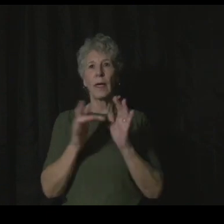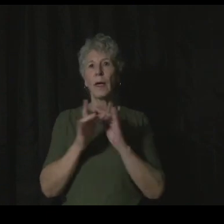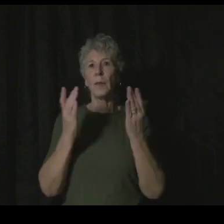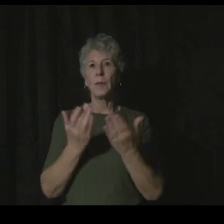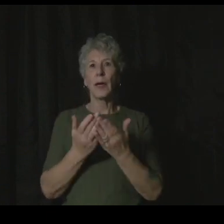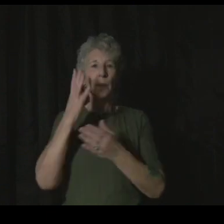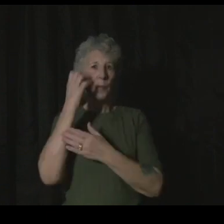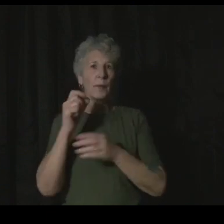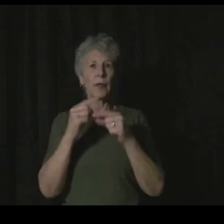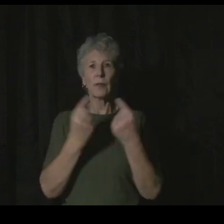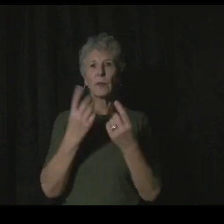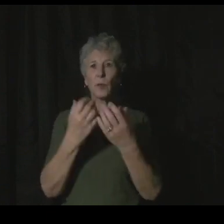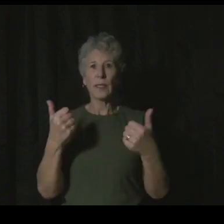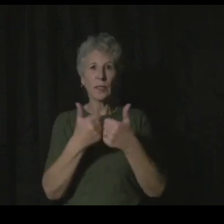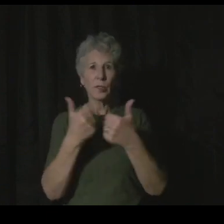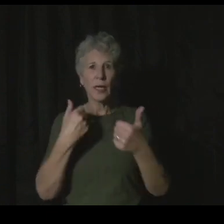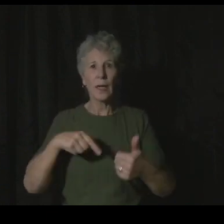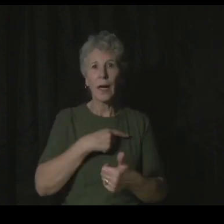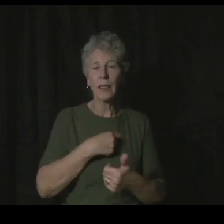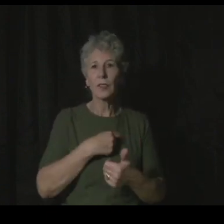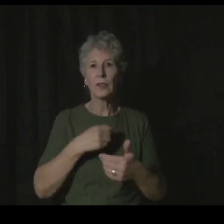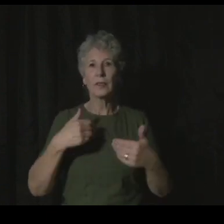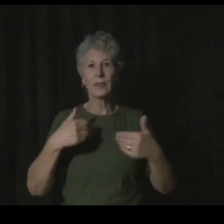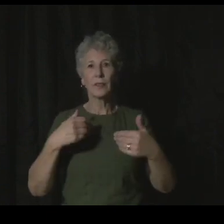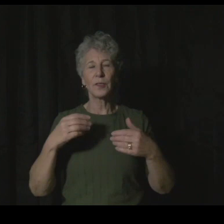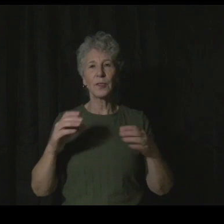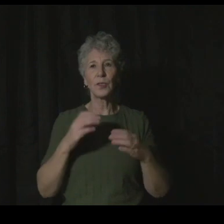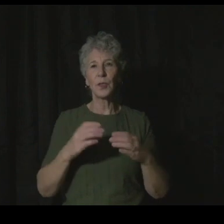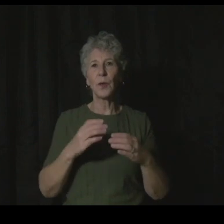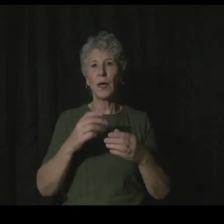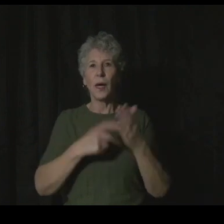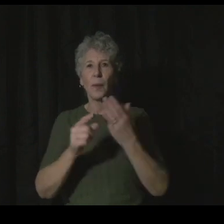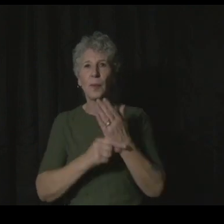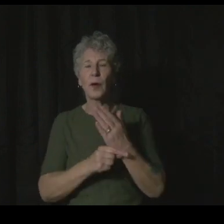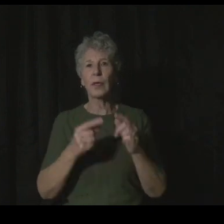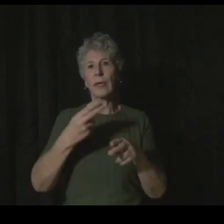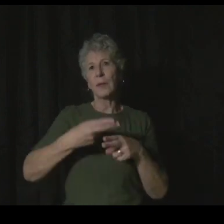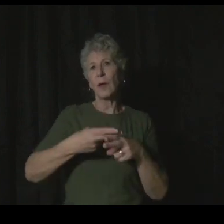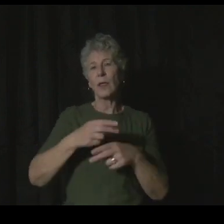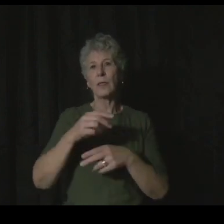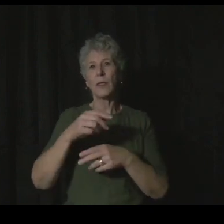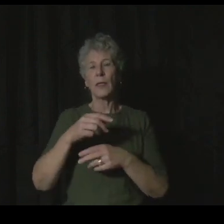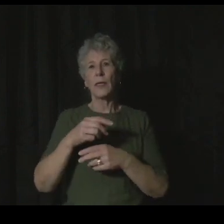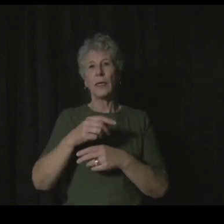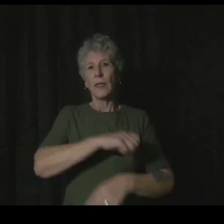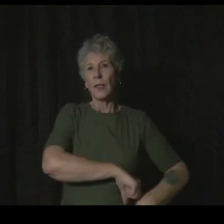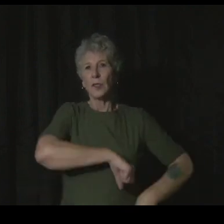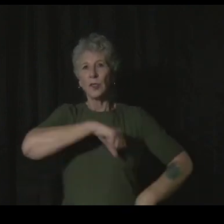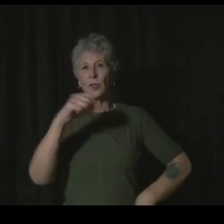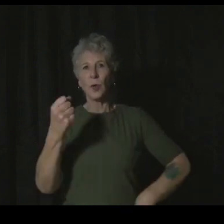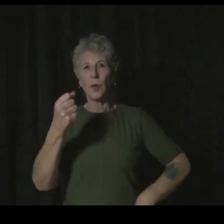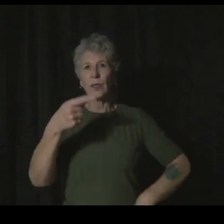to challenge us to take part in what's called a sword grip. It's a program that helps you in a year's time to memorize